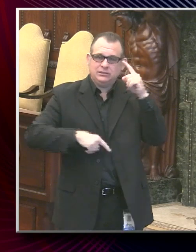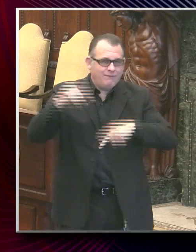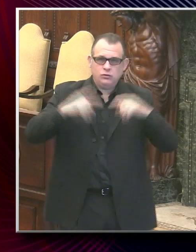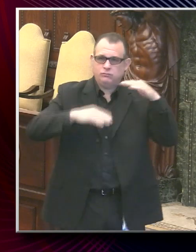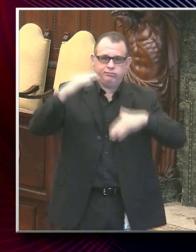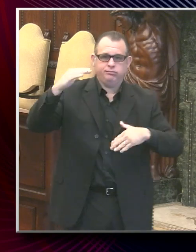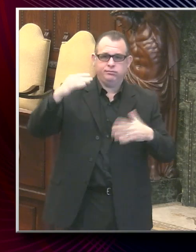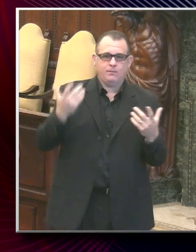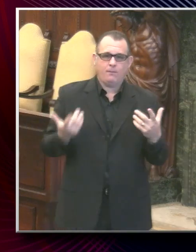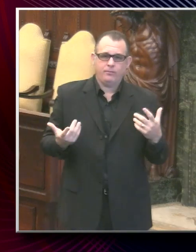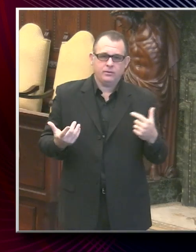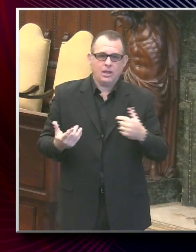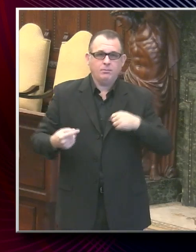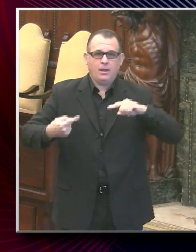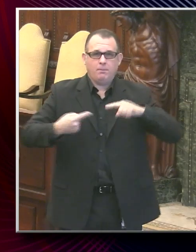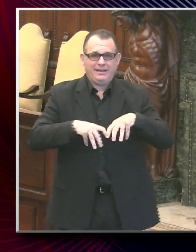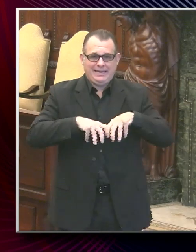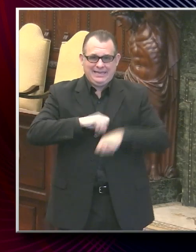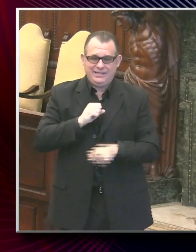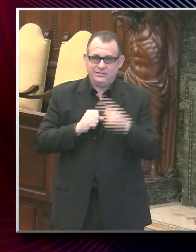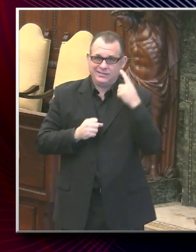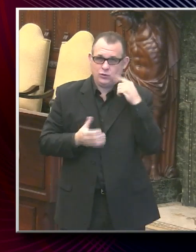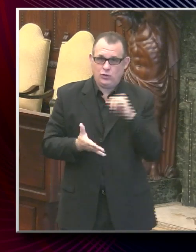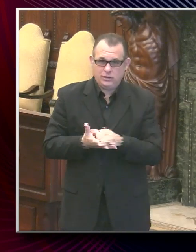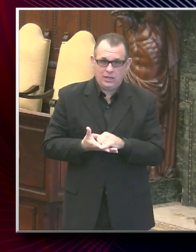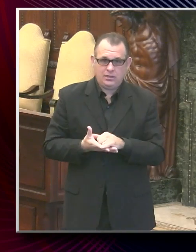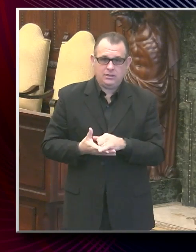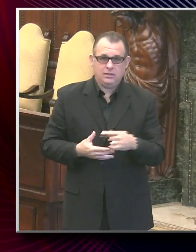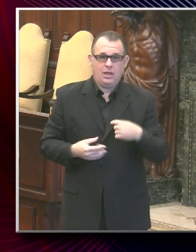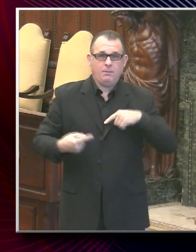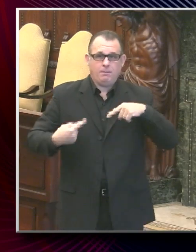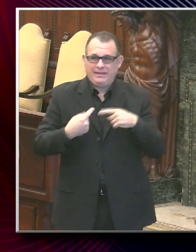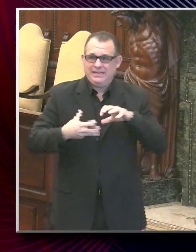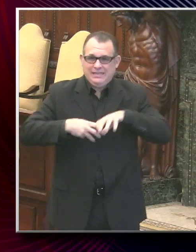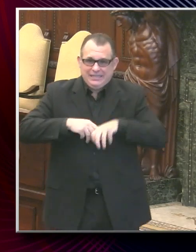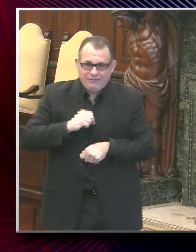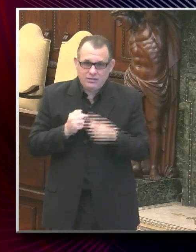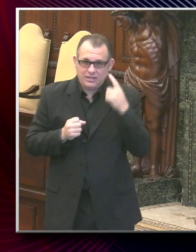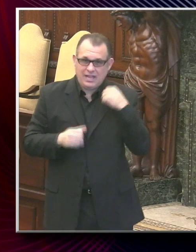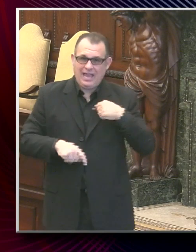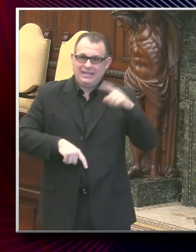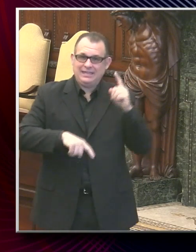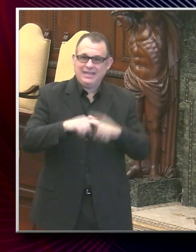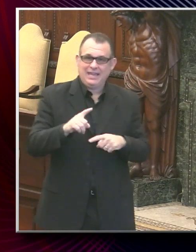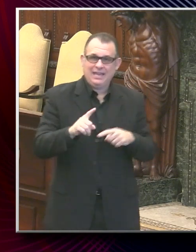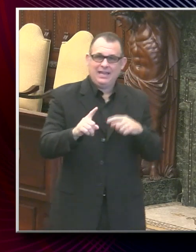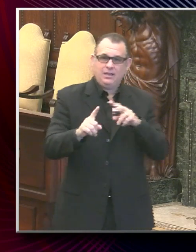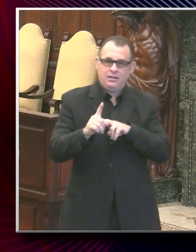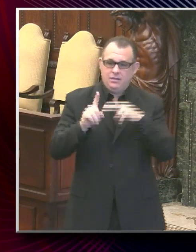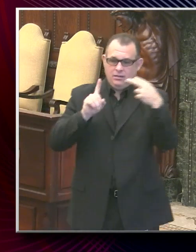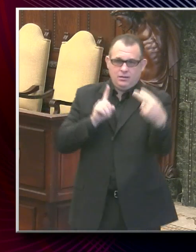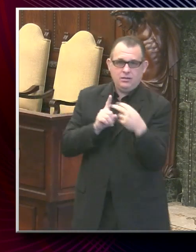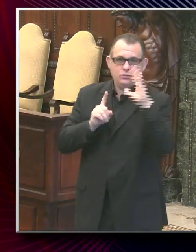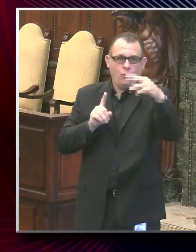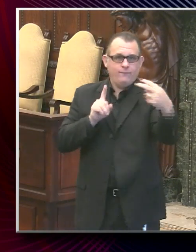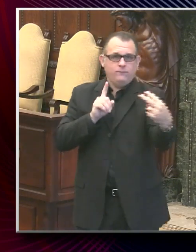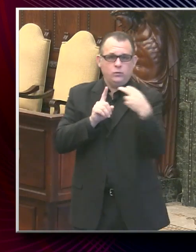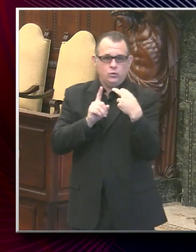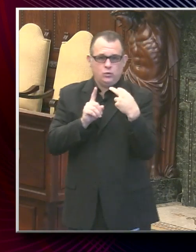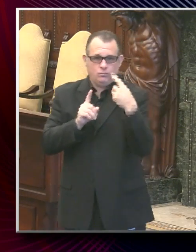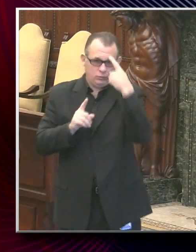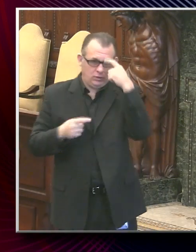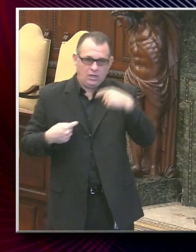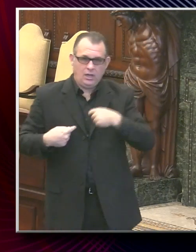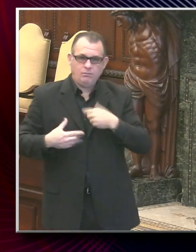that. I'm also painfully aware that I can't put myself in the shoes of some of the few folks I serve. because I've been born with